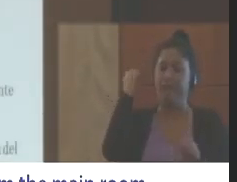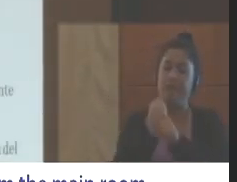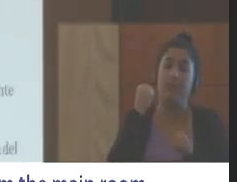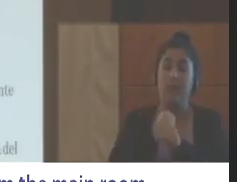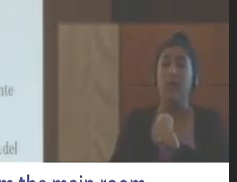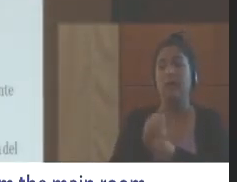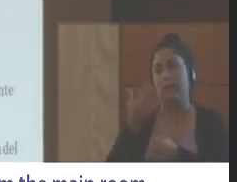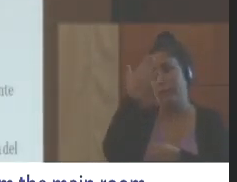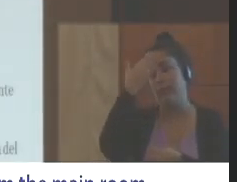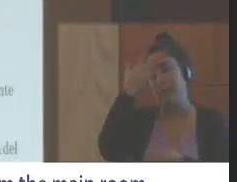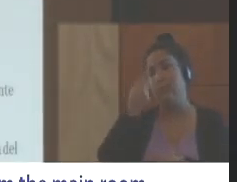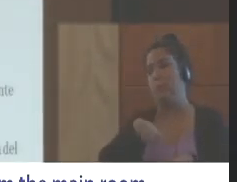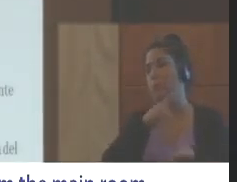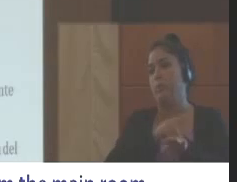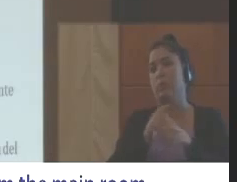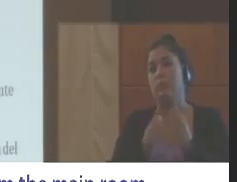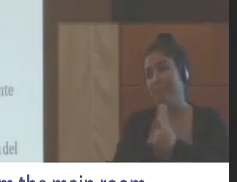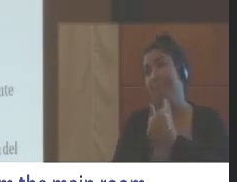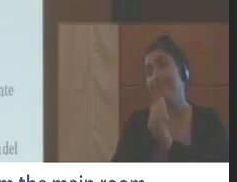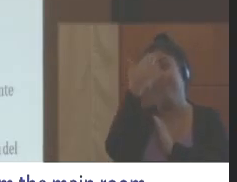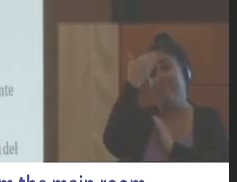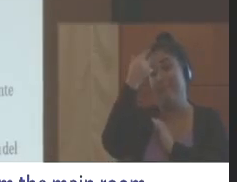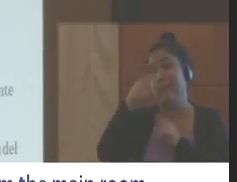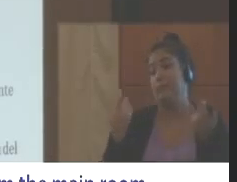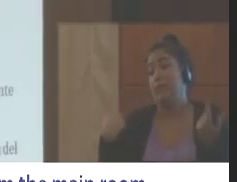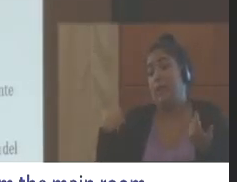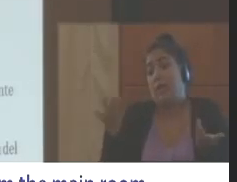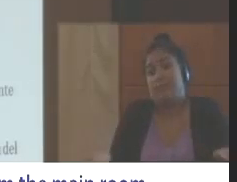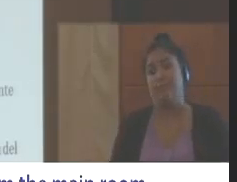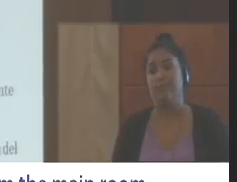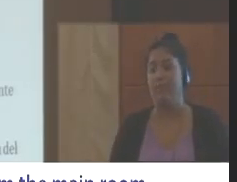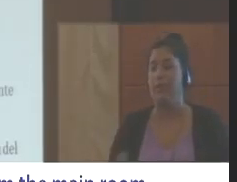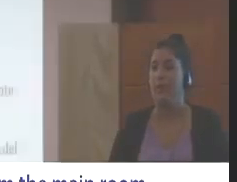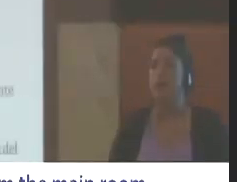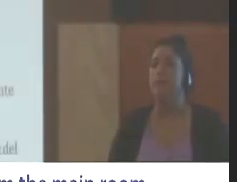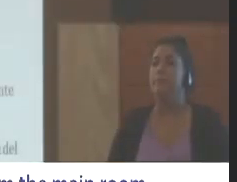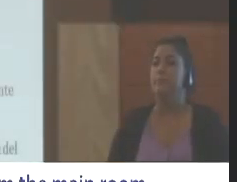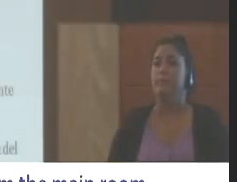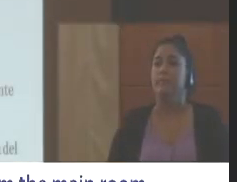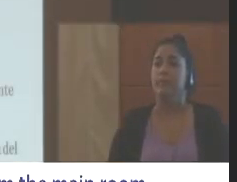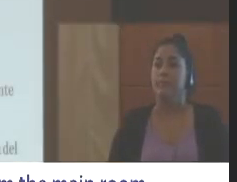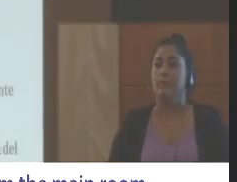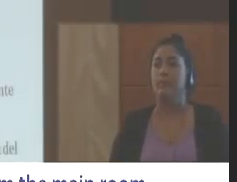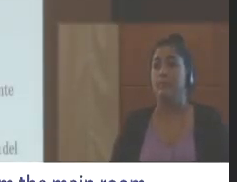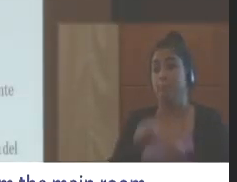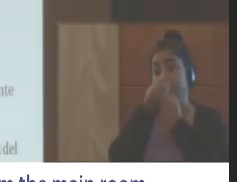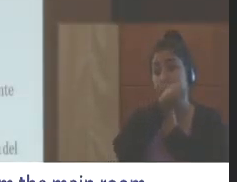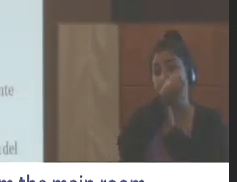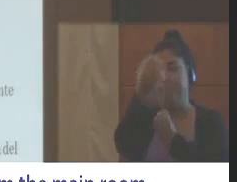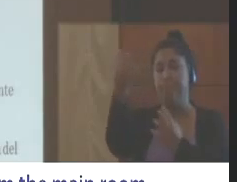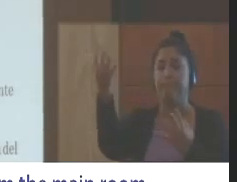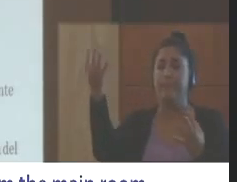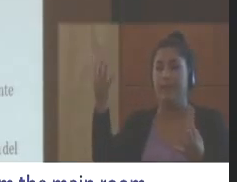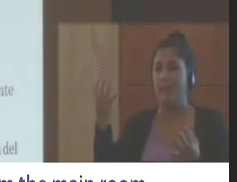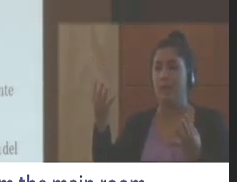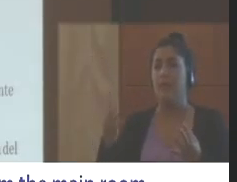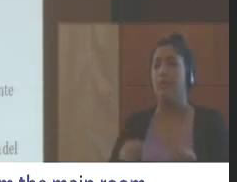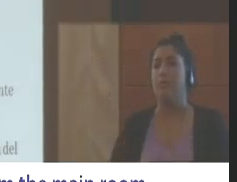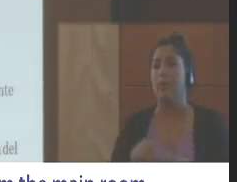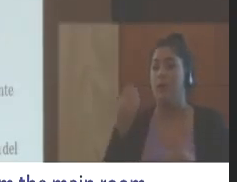our competences. Amongst our commitments with disaster risk management, I must point out that